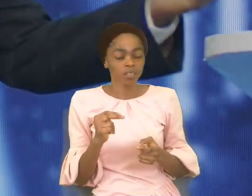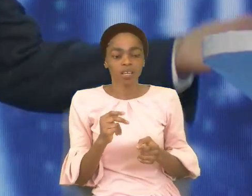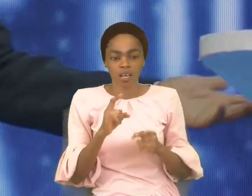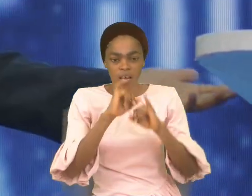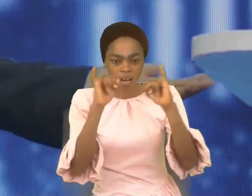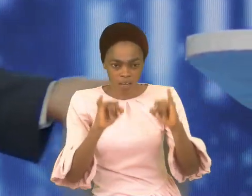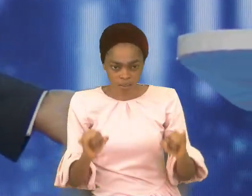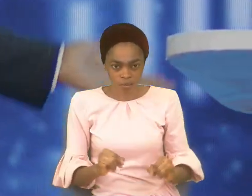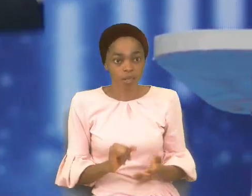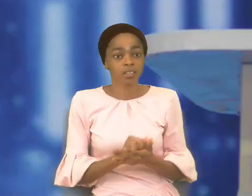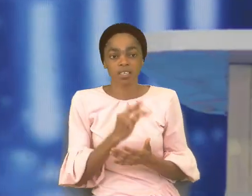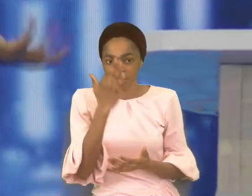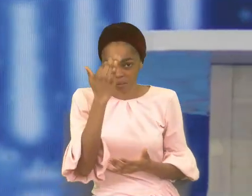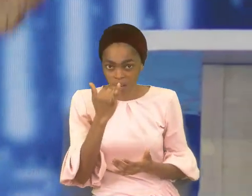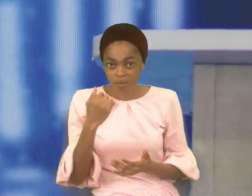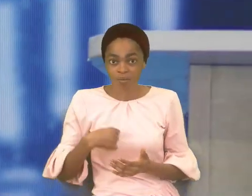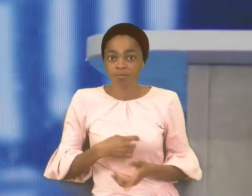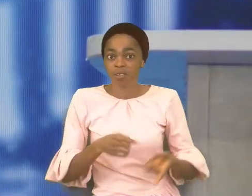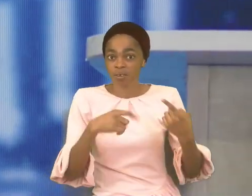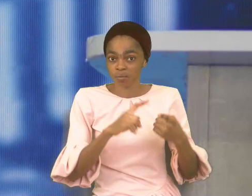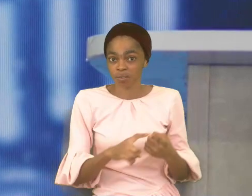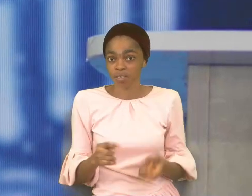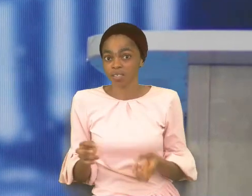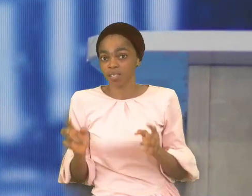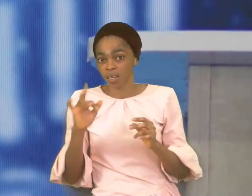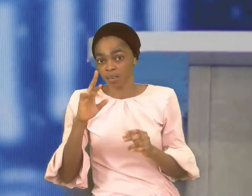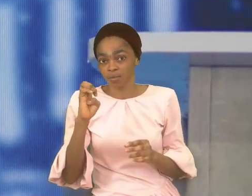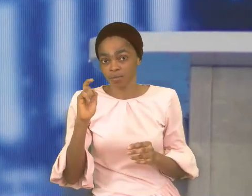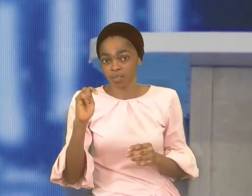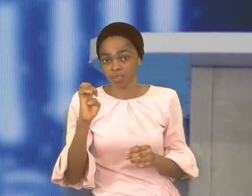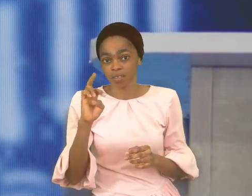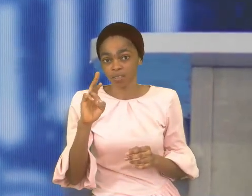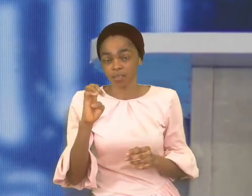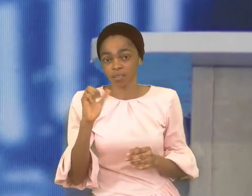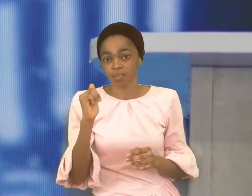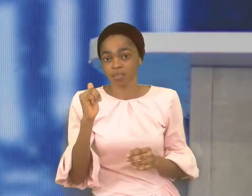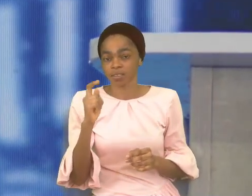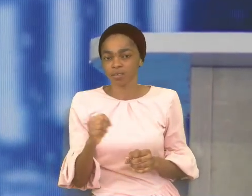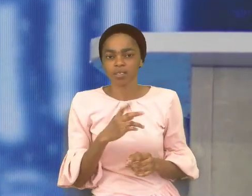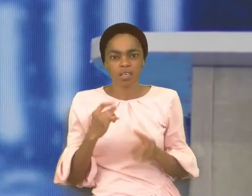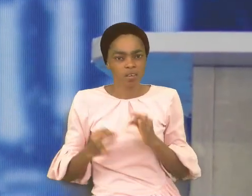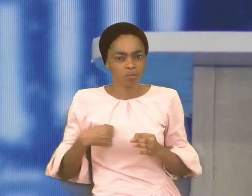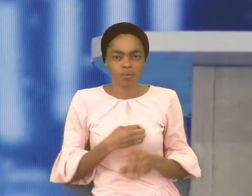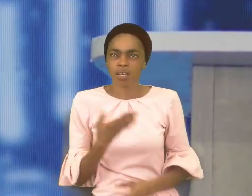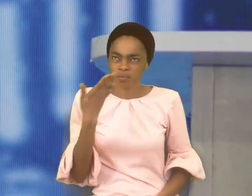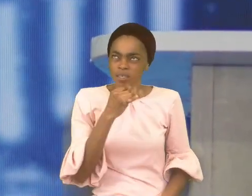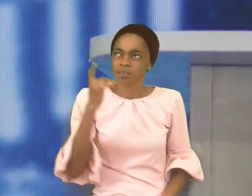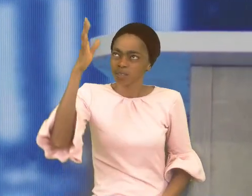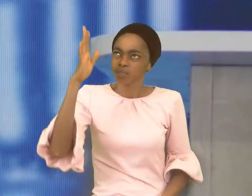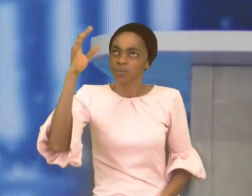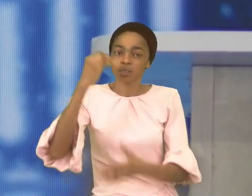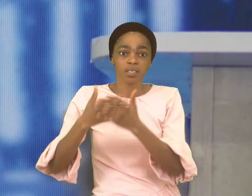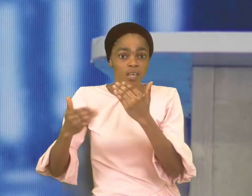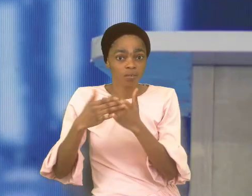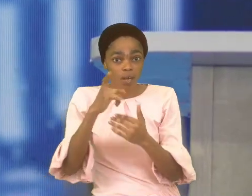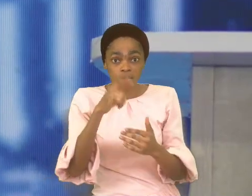we say that this God of heaven will not be my God, that this God of heaven, the one that